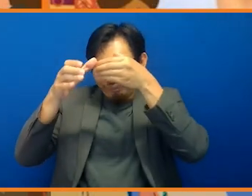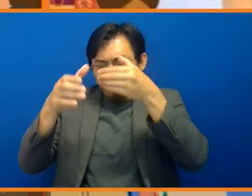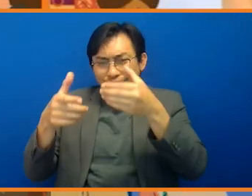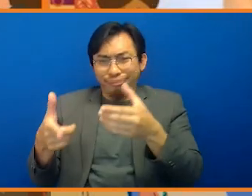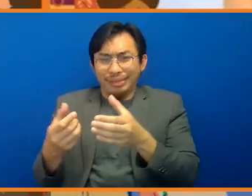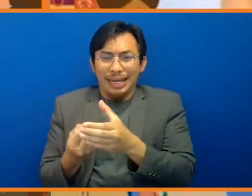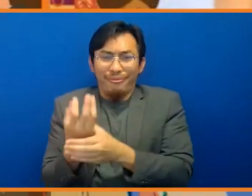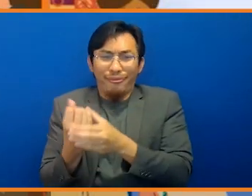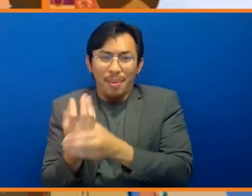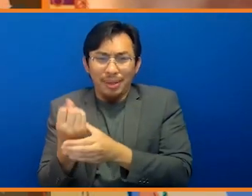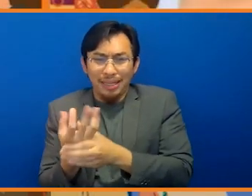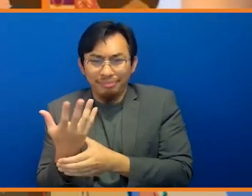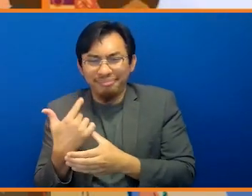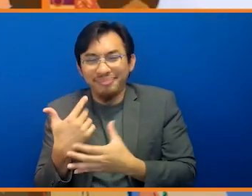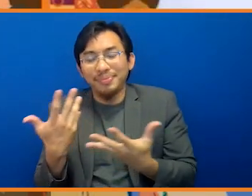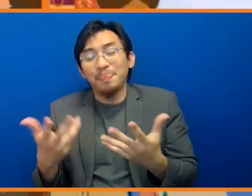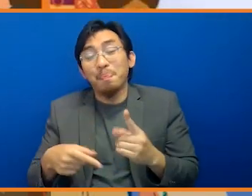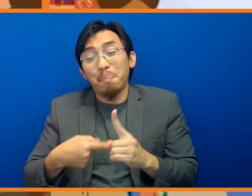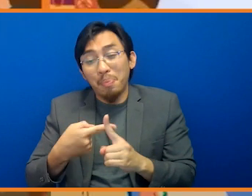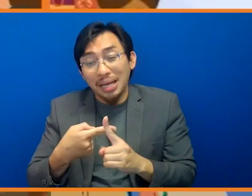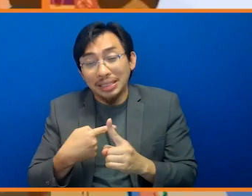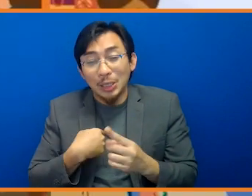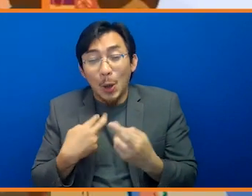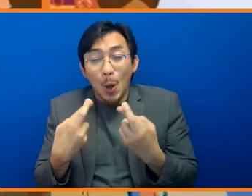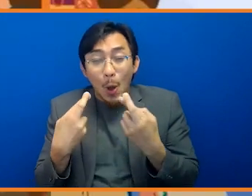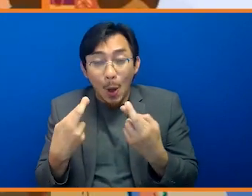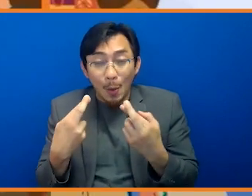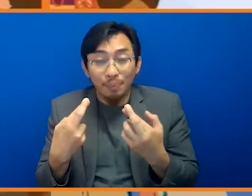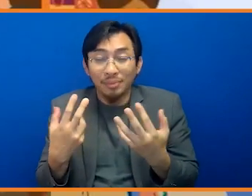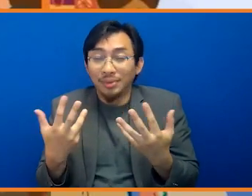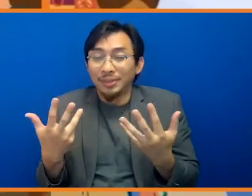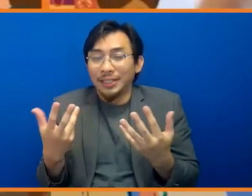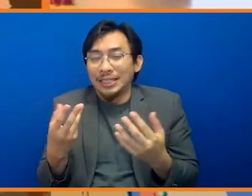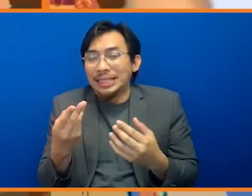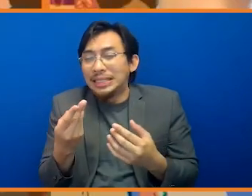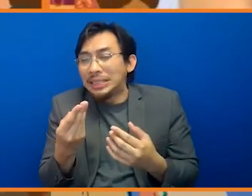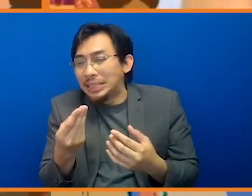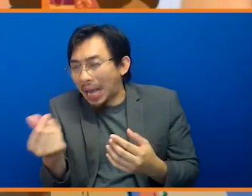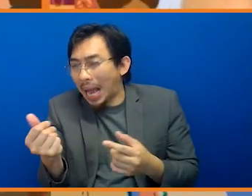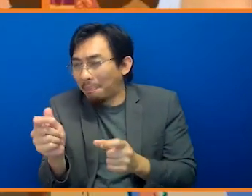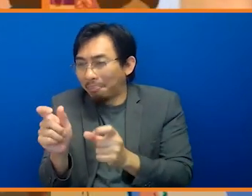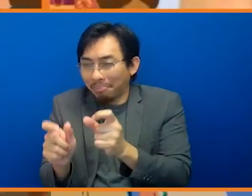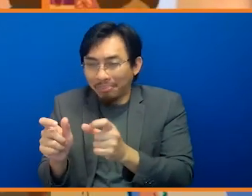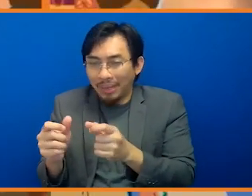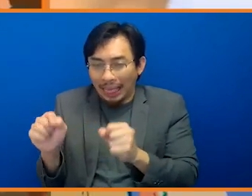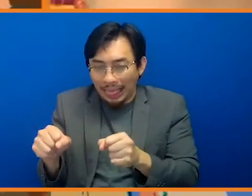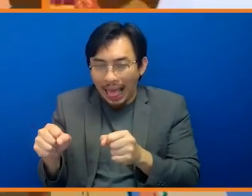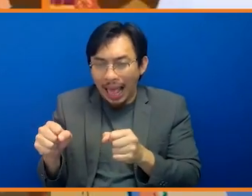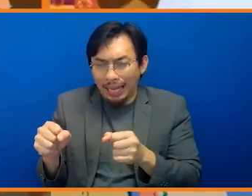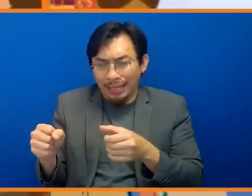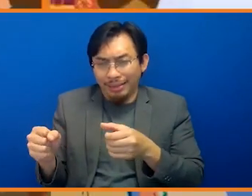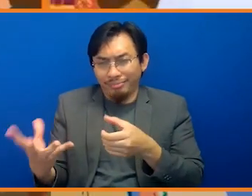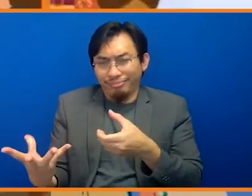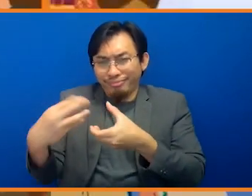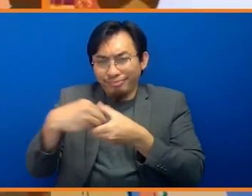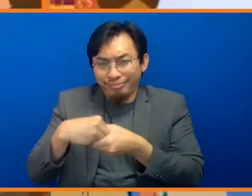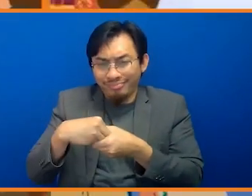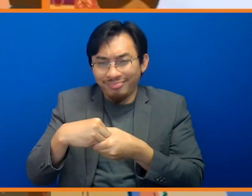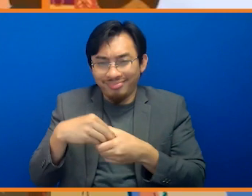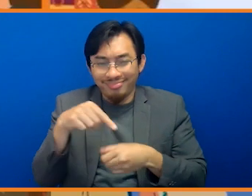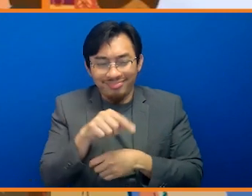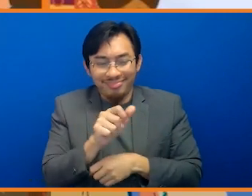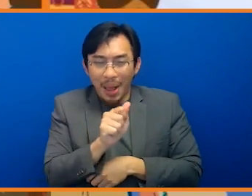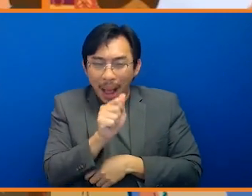really hope the some color join us to